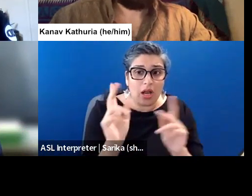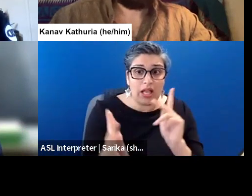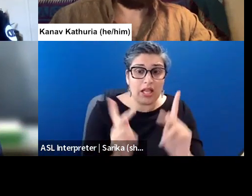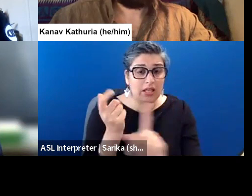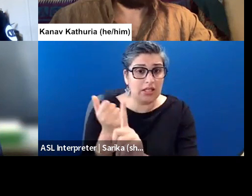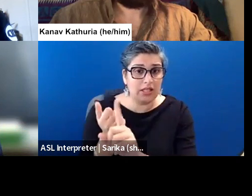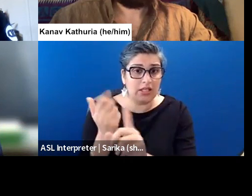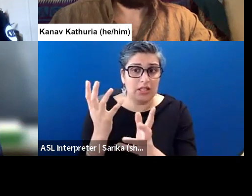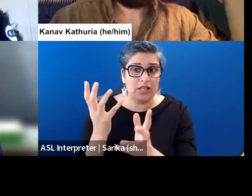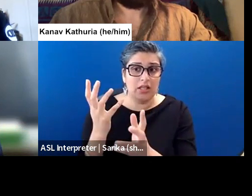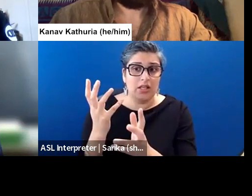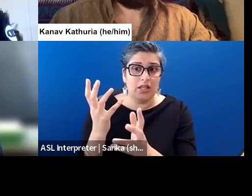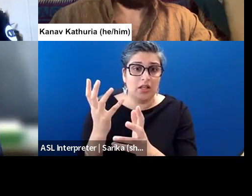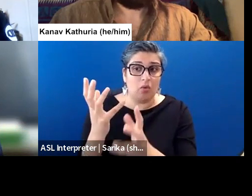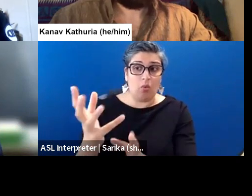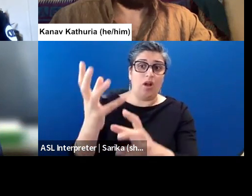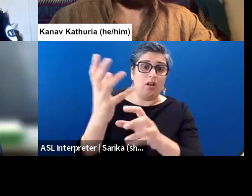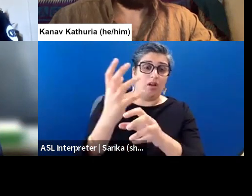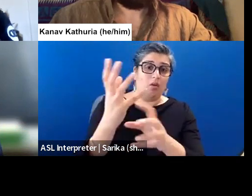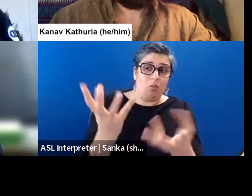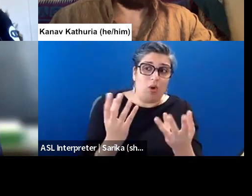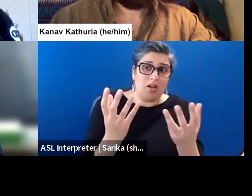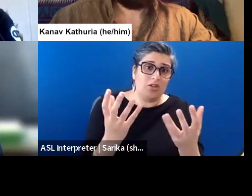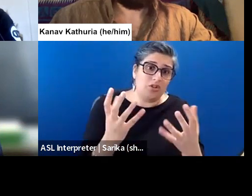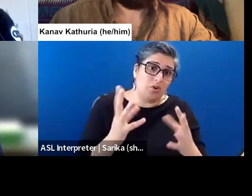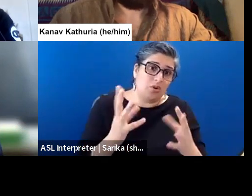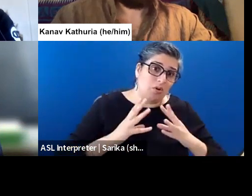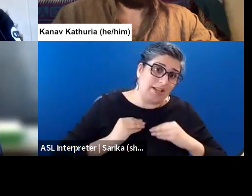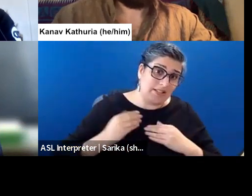to take accountability for violence that they've done.